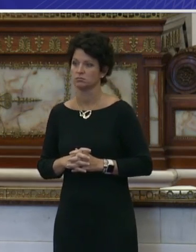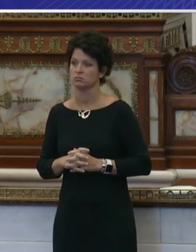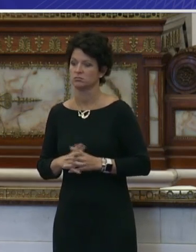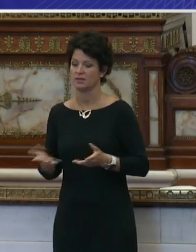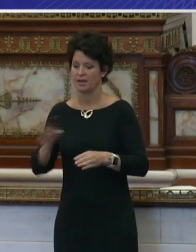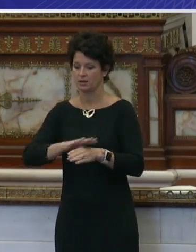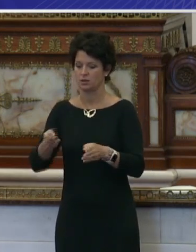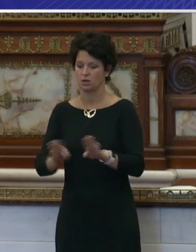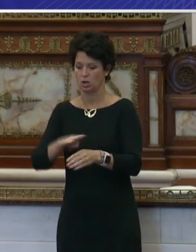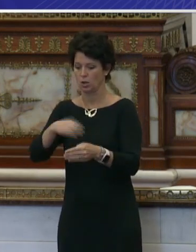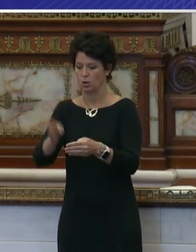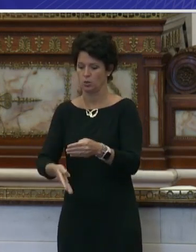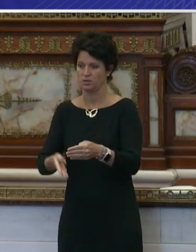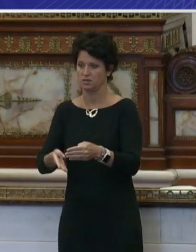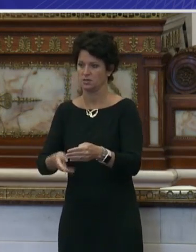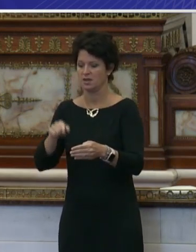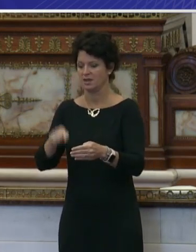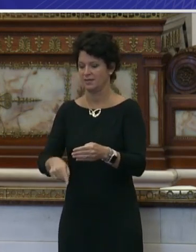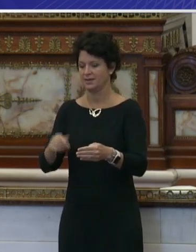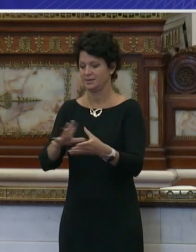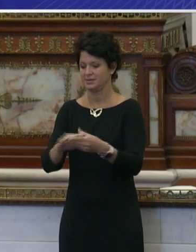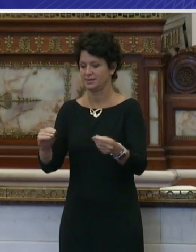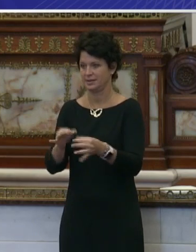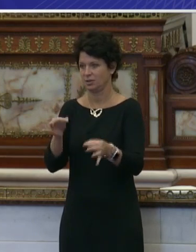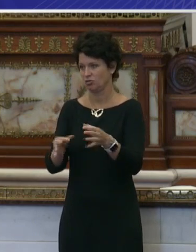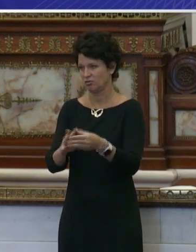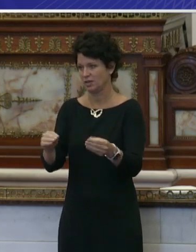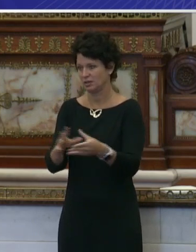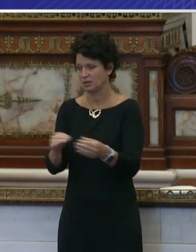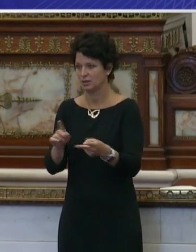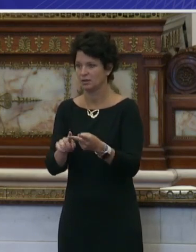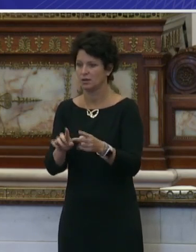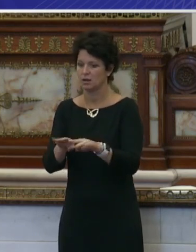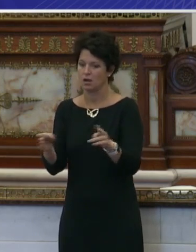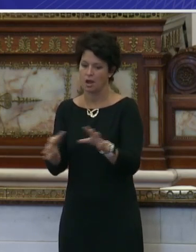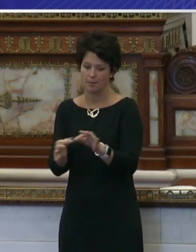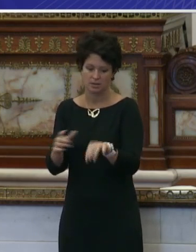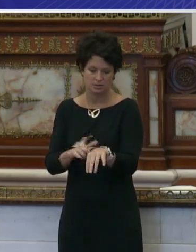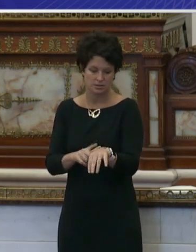That concludes this hearing. That concludes the